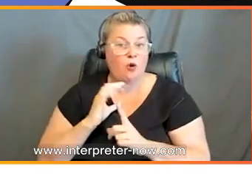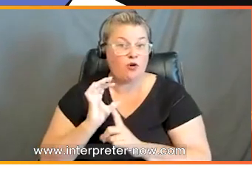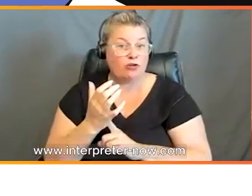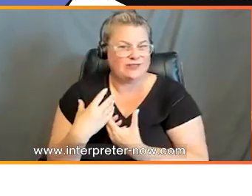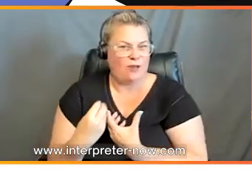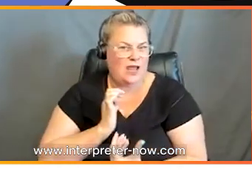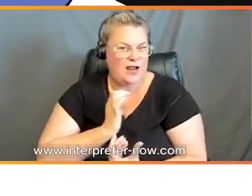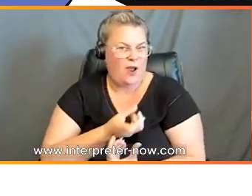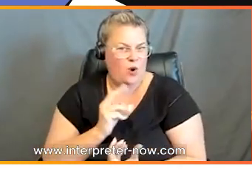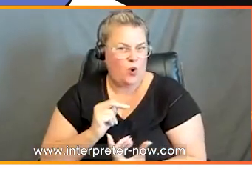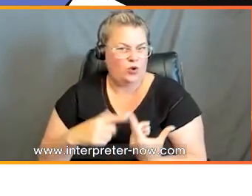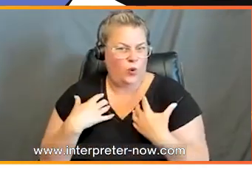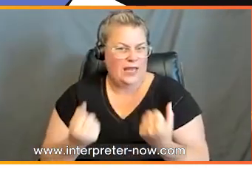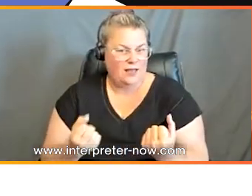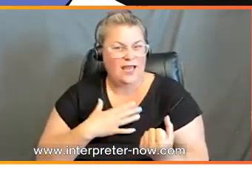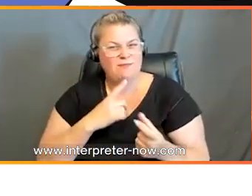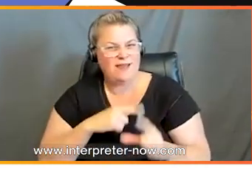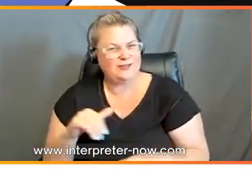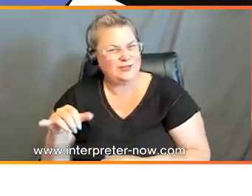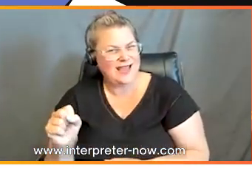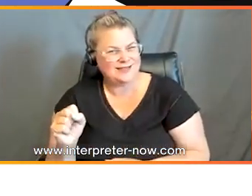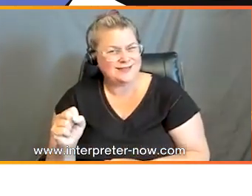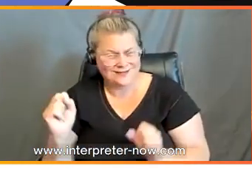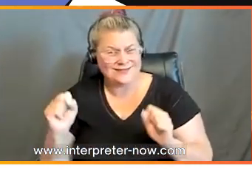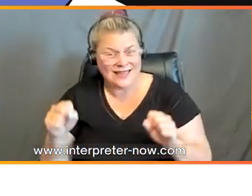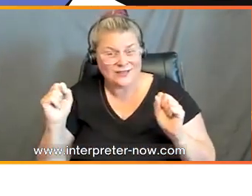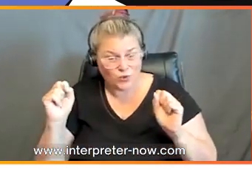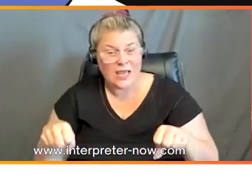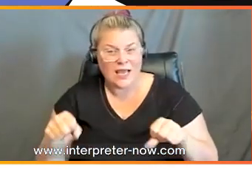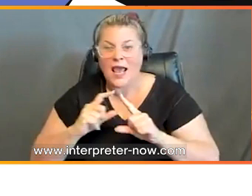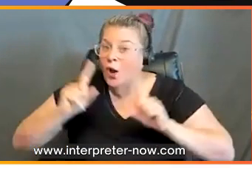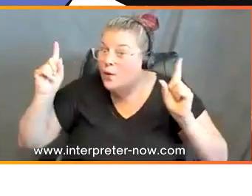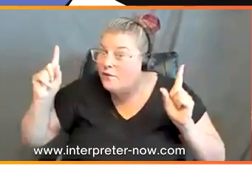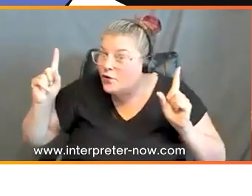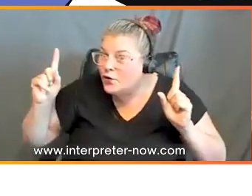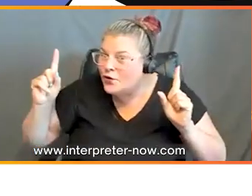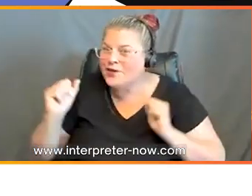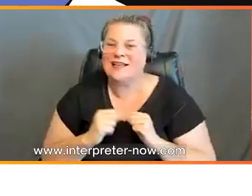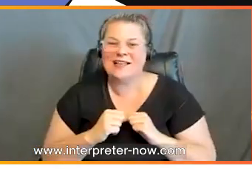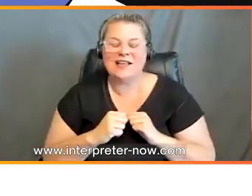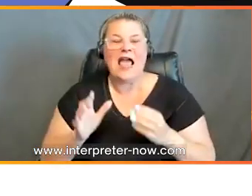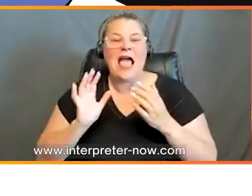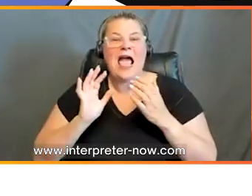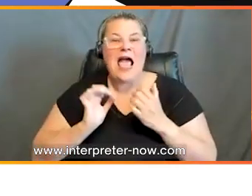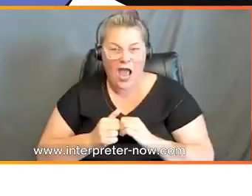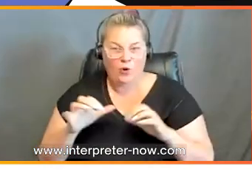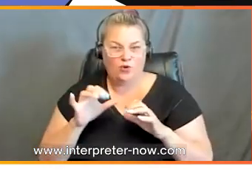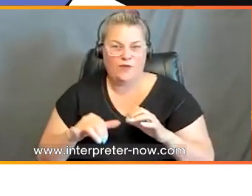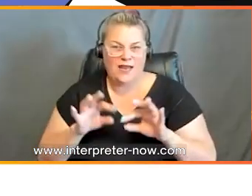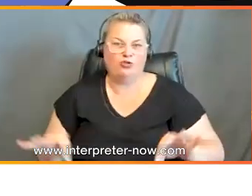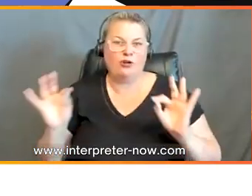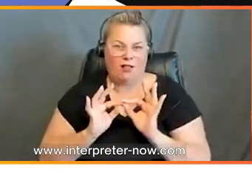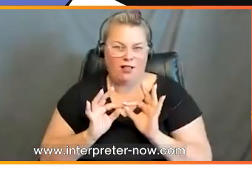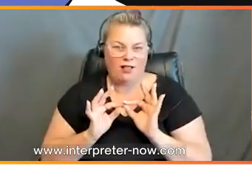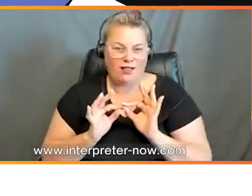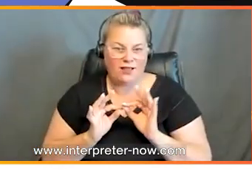my answer would be yes, you can. However, the way in which you do it is critical. And so